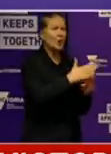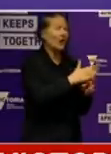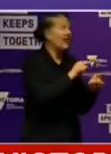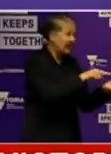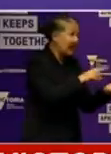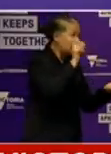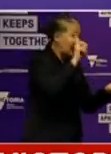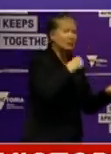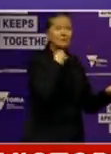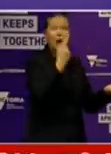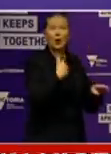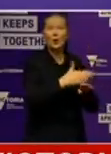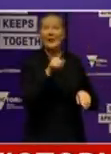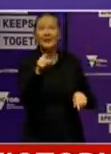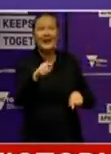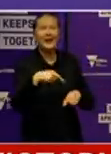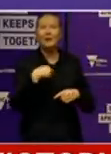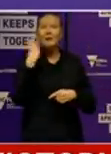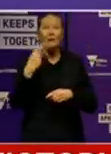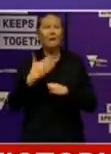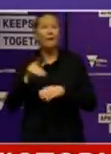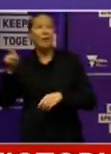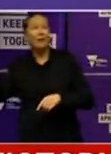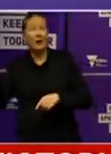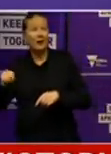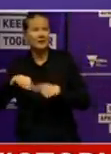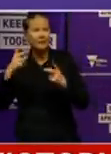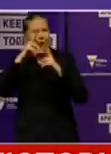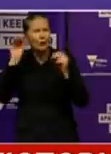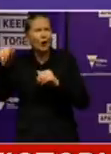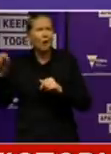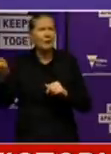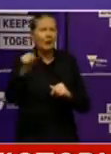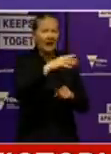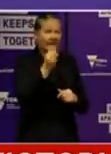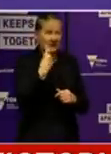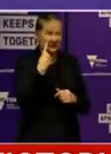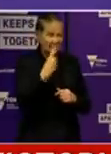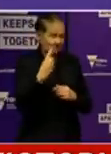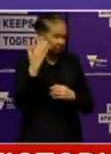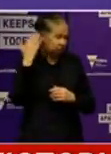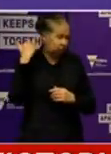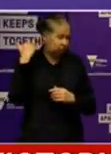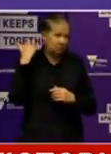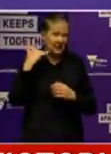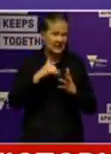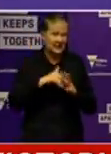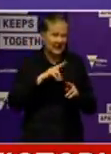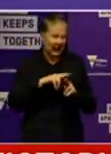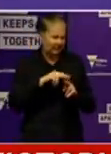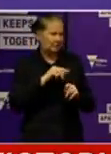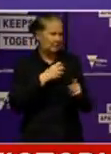care facilities. We have seen specific instances in recent days of staff who've worked across multiple